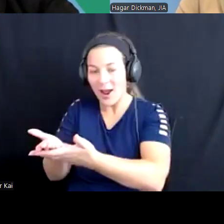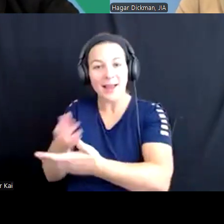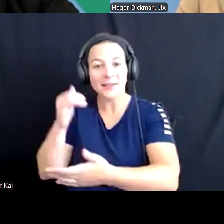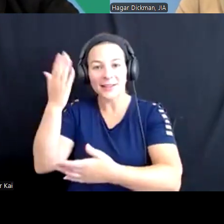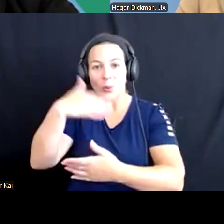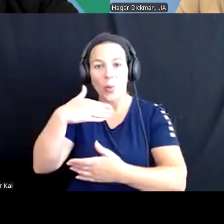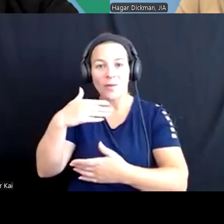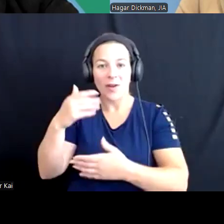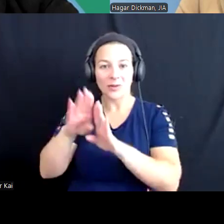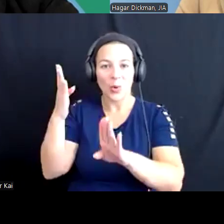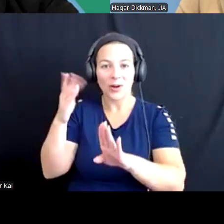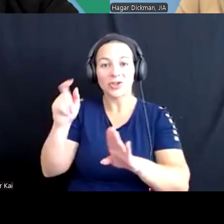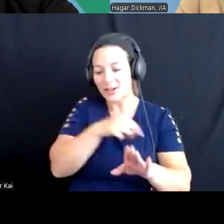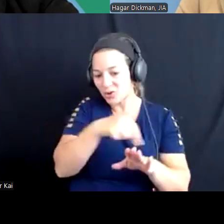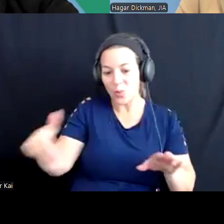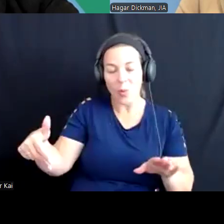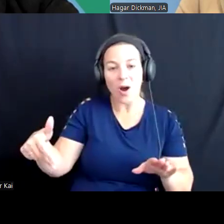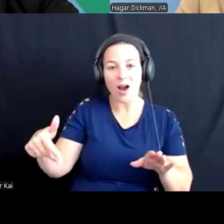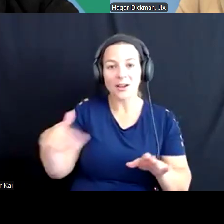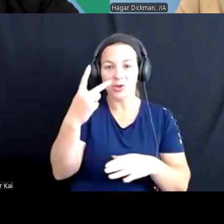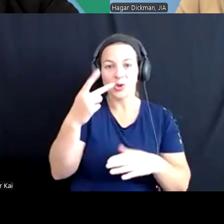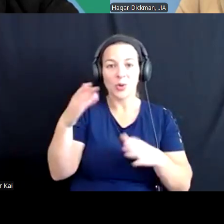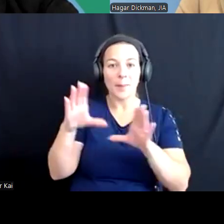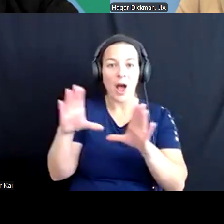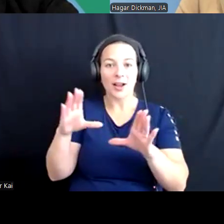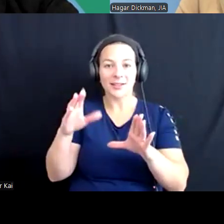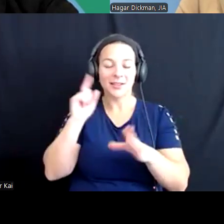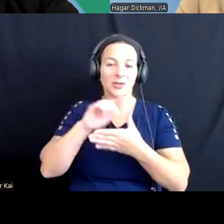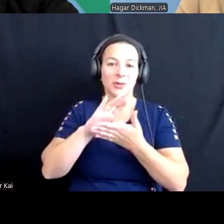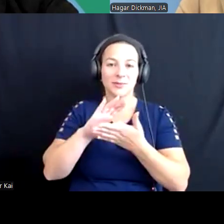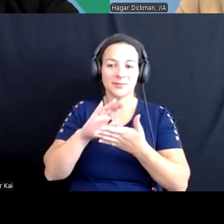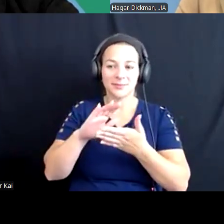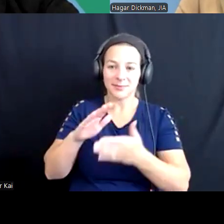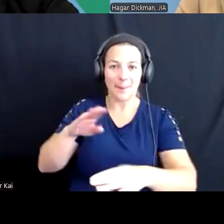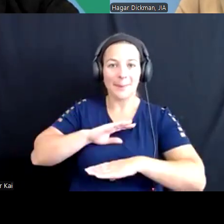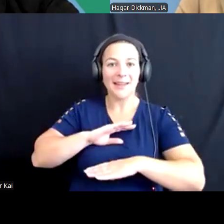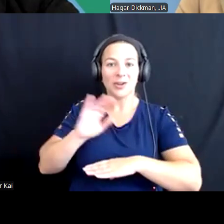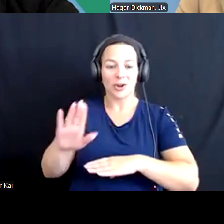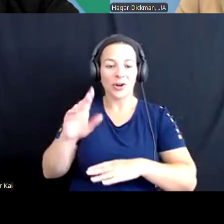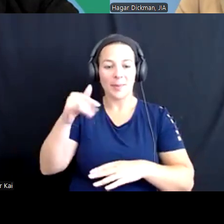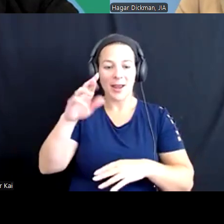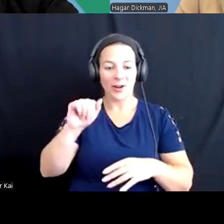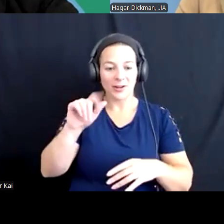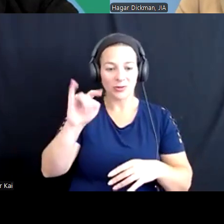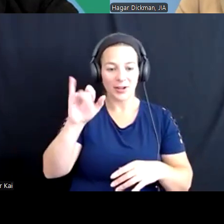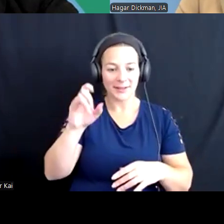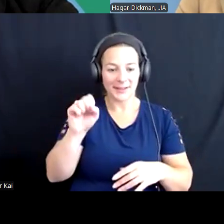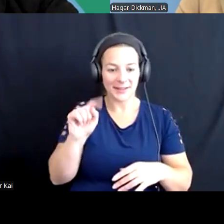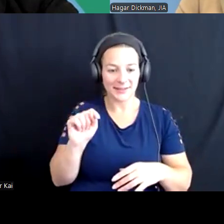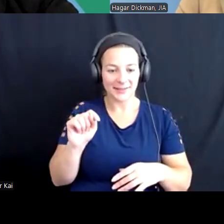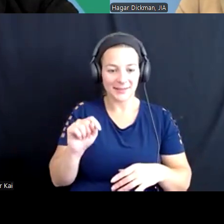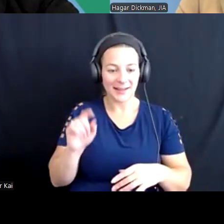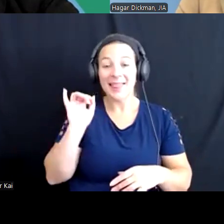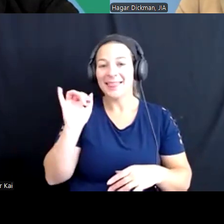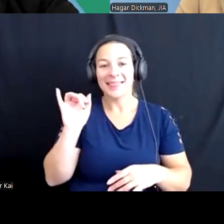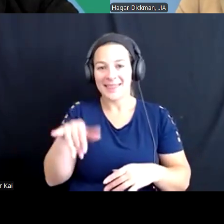to make herself eligible for paratransit pickup and drop off. And that nearest bus also doesn't work on the